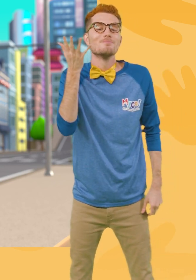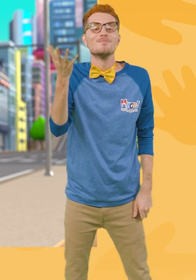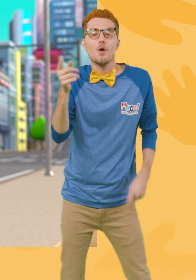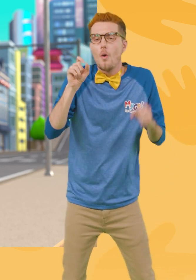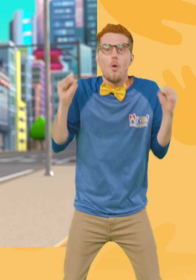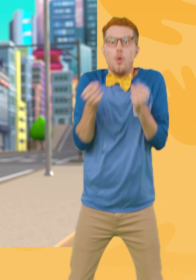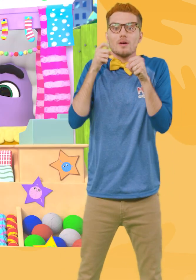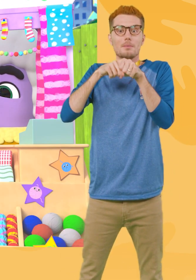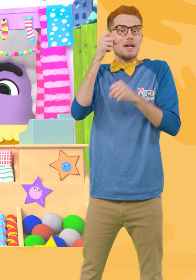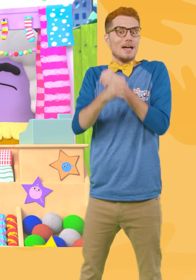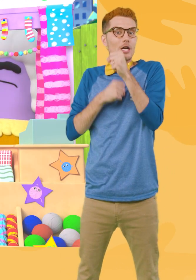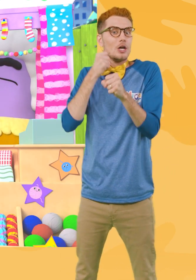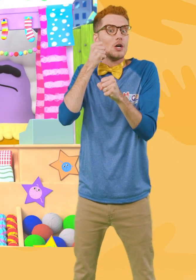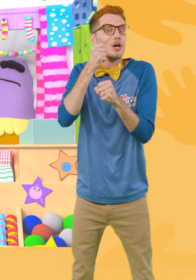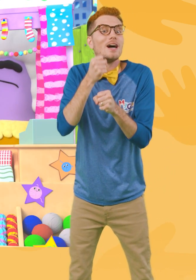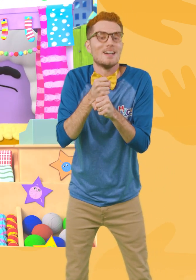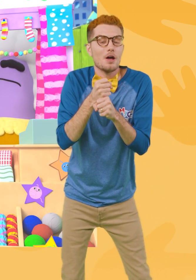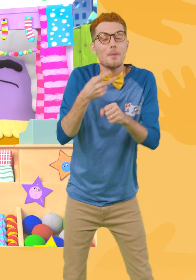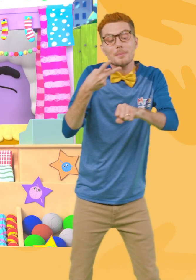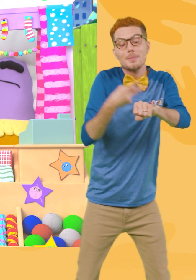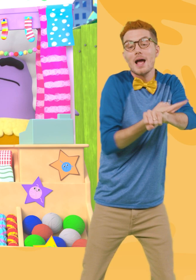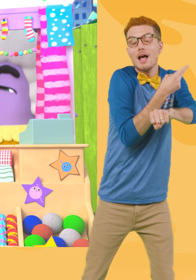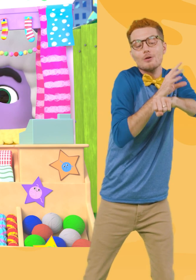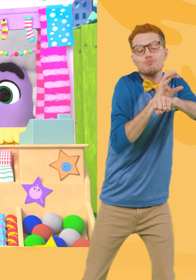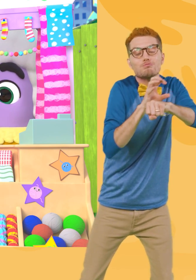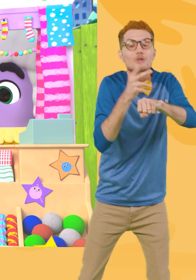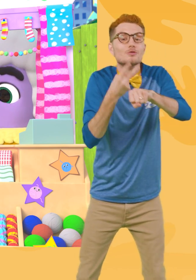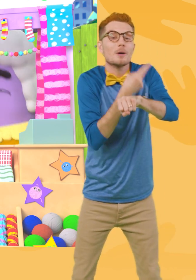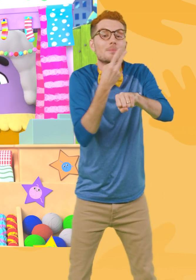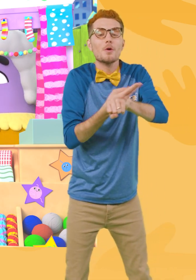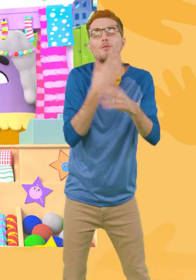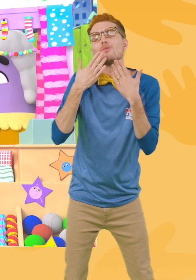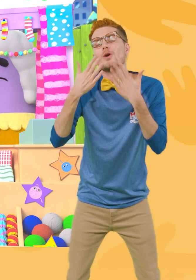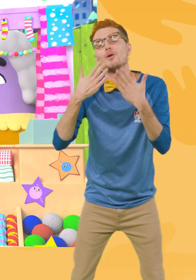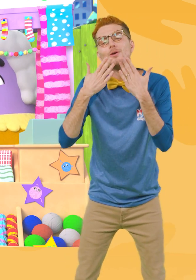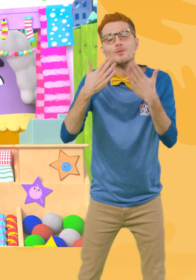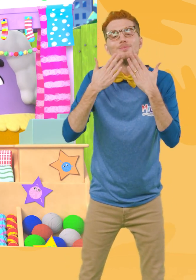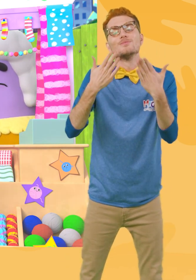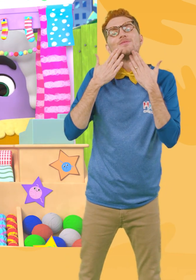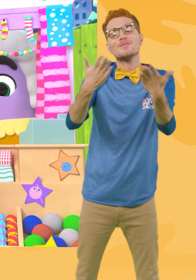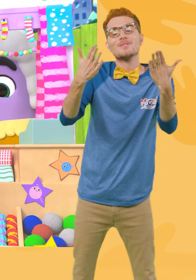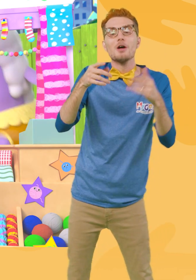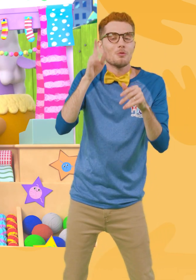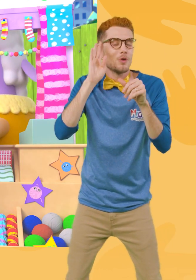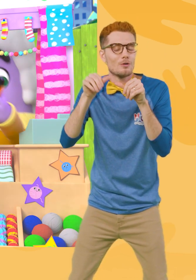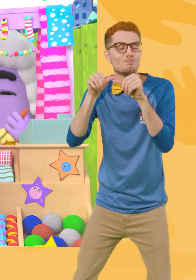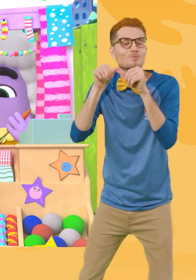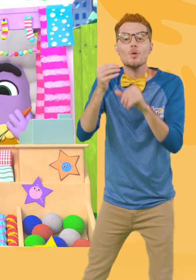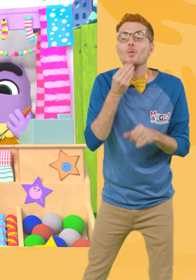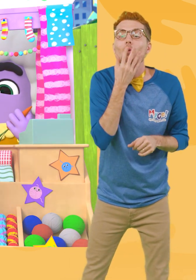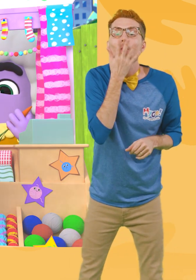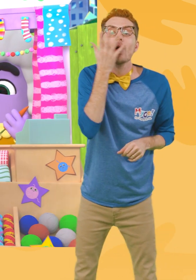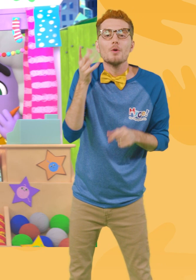warm in the coldest time of year. Baa Baa Woolly Sheep, thanks so much for that. You will